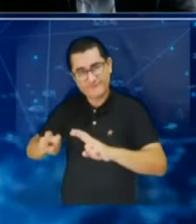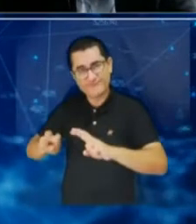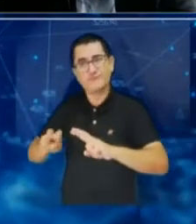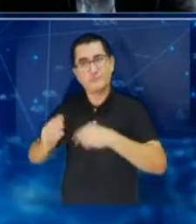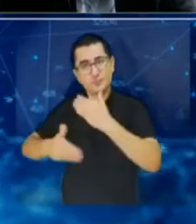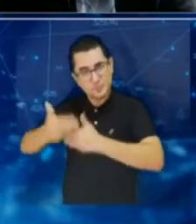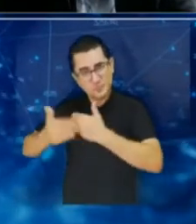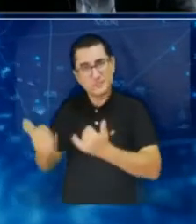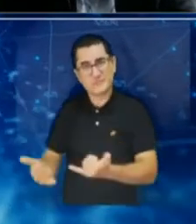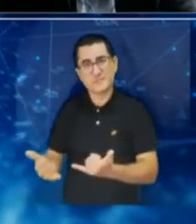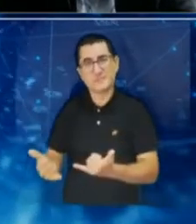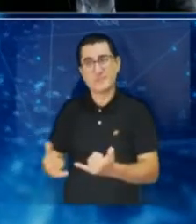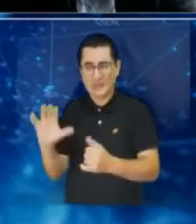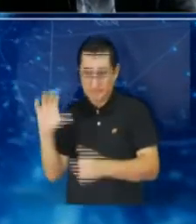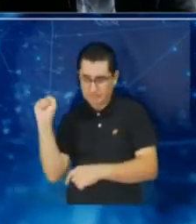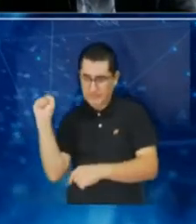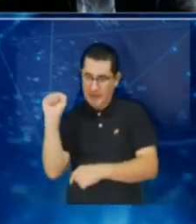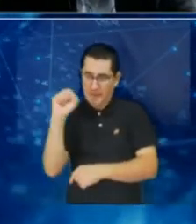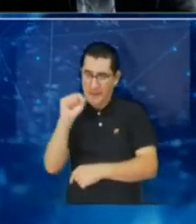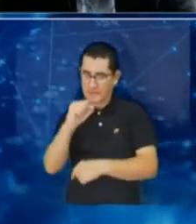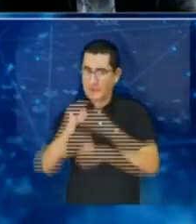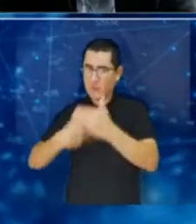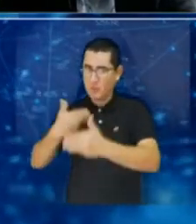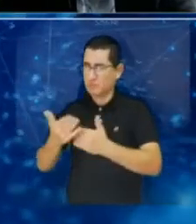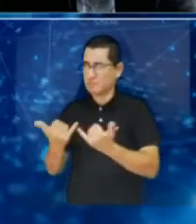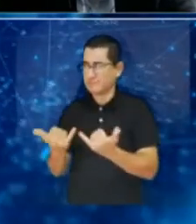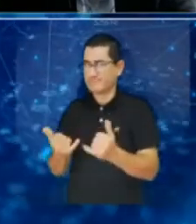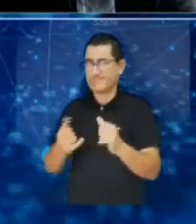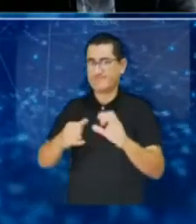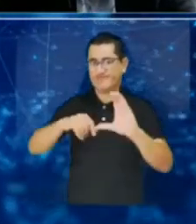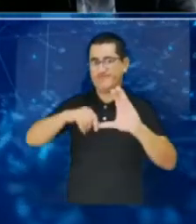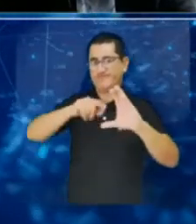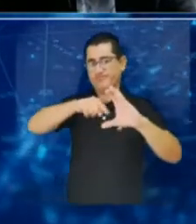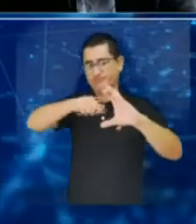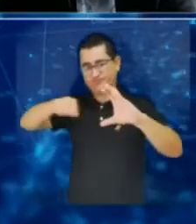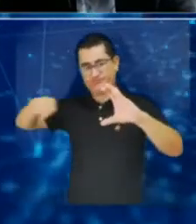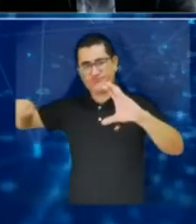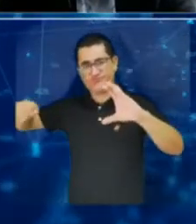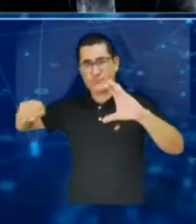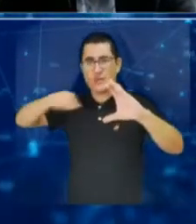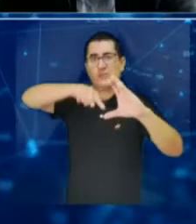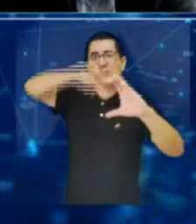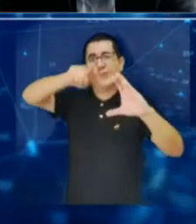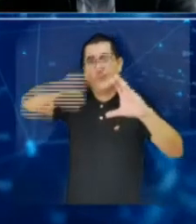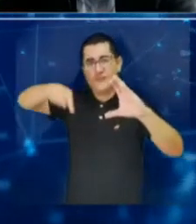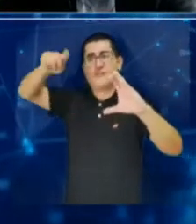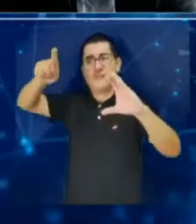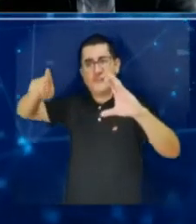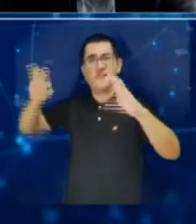the possible identification of this frequency band,